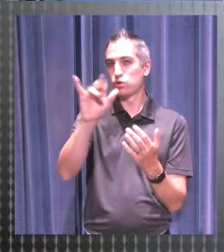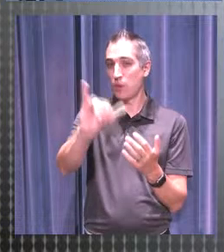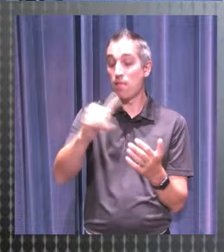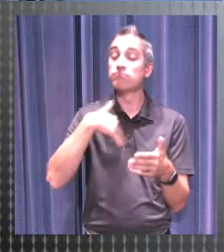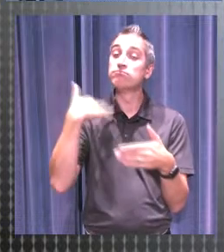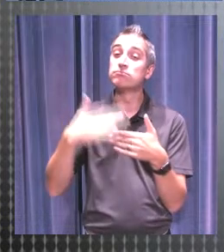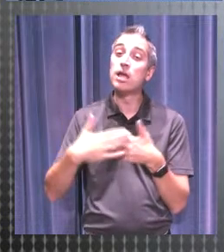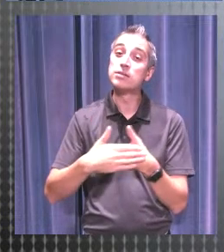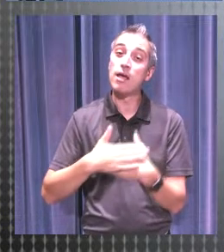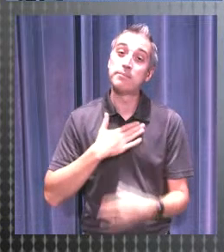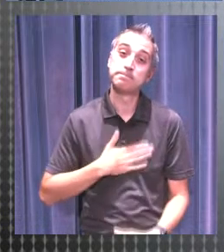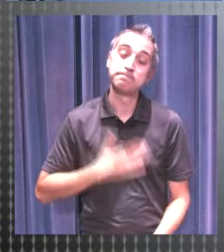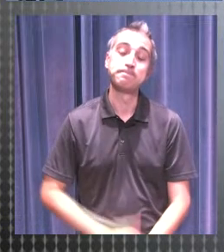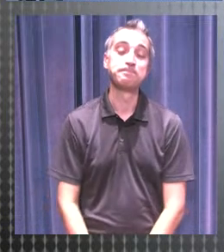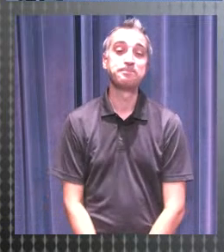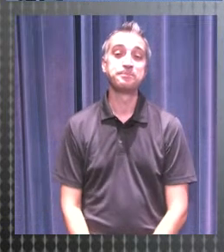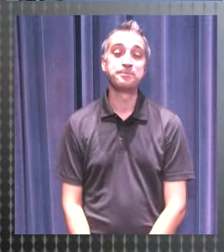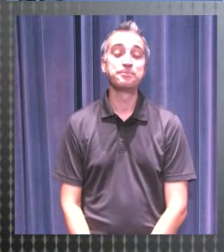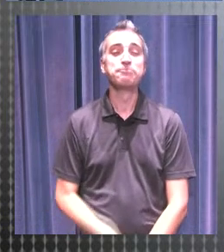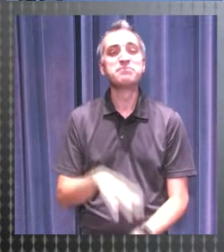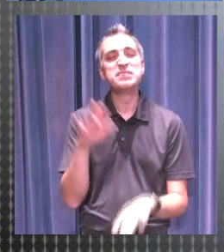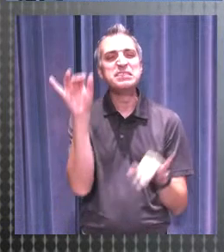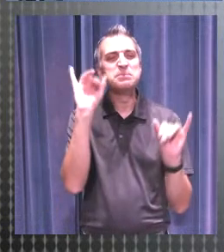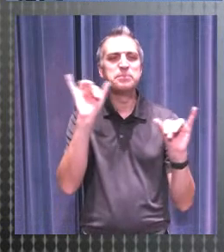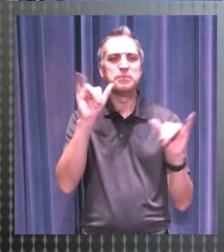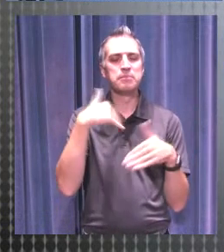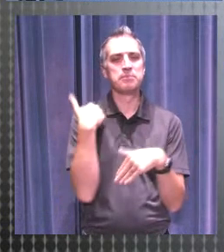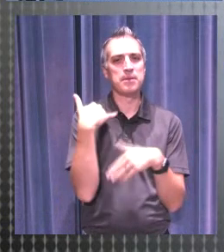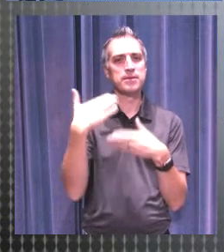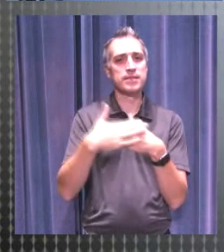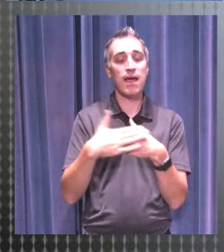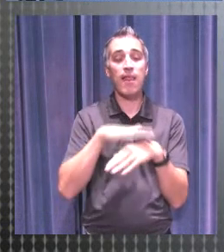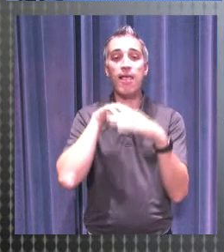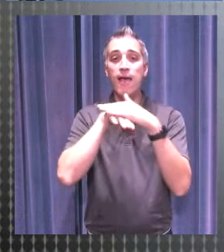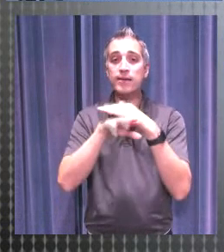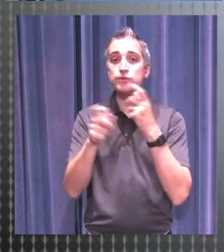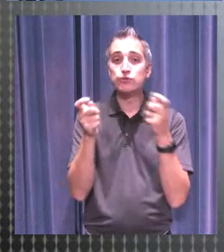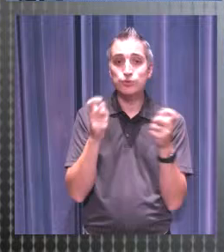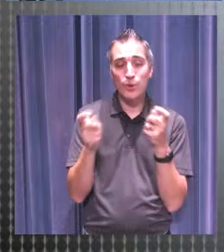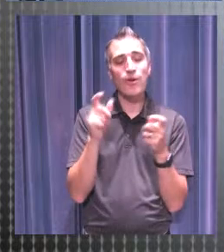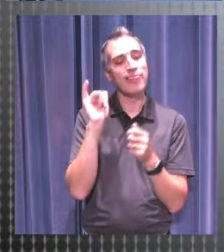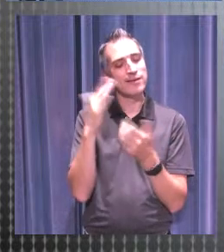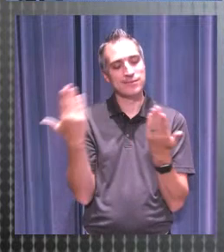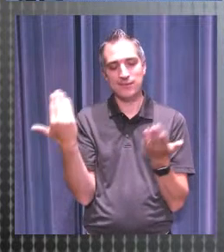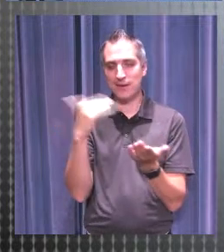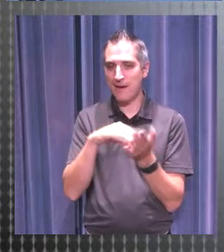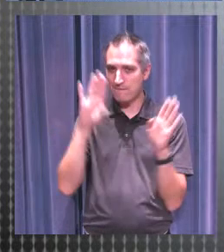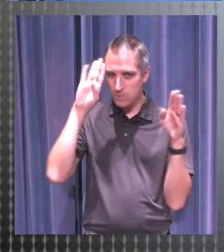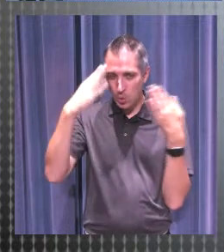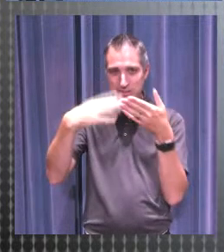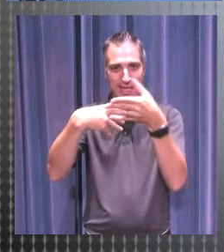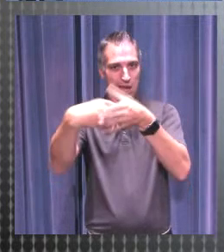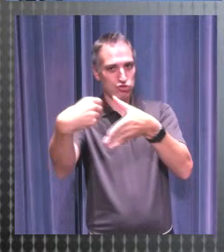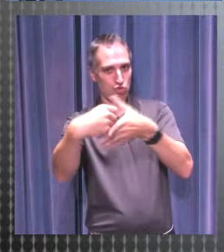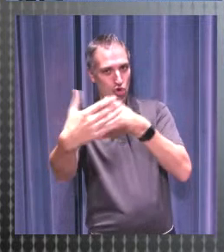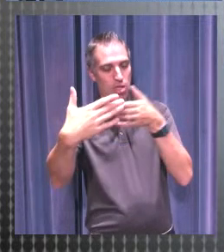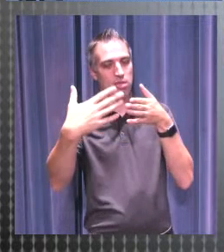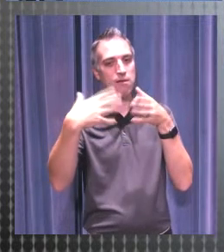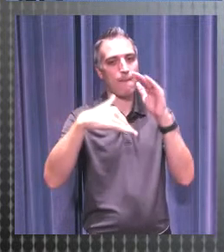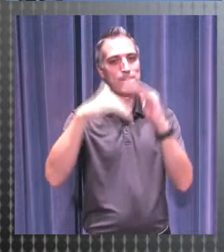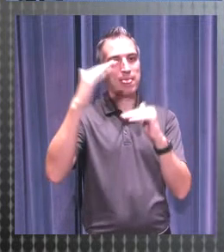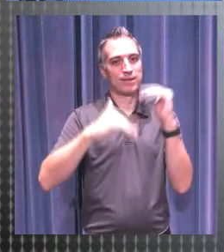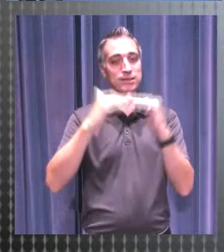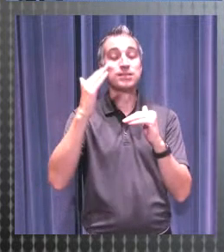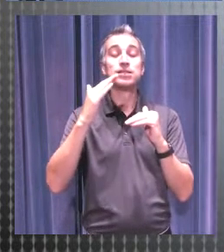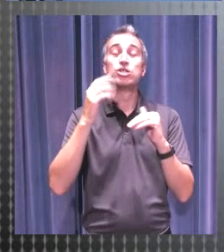if you would. So very similar to the last slide, you'll see access control. And again, this is just focusing on the external portions of the building. You'll see a